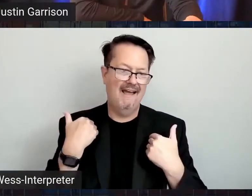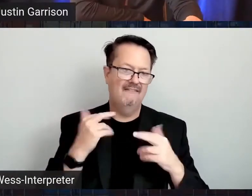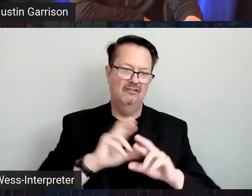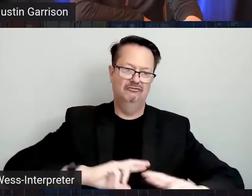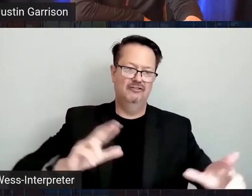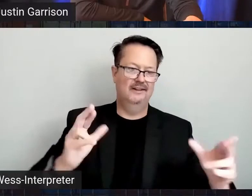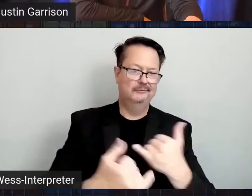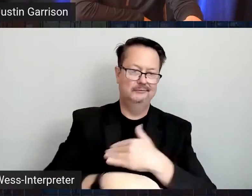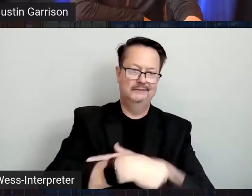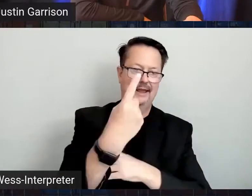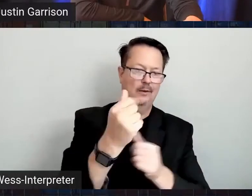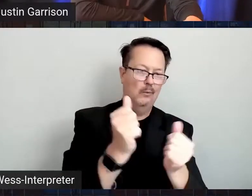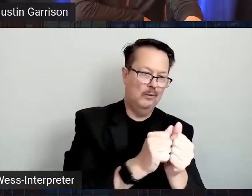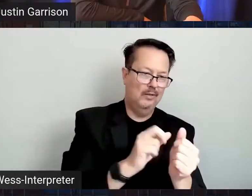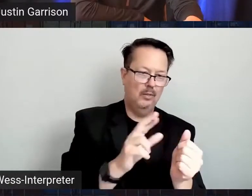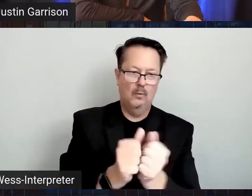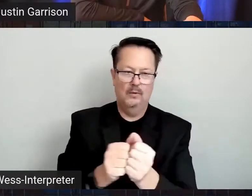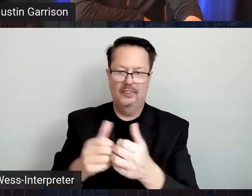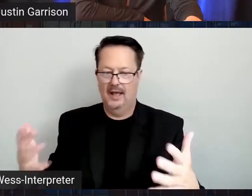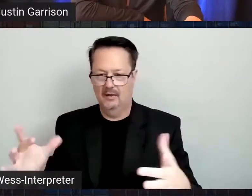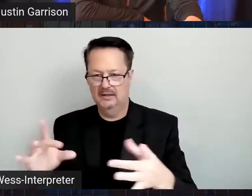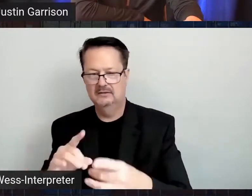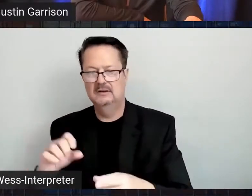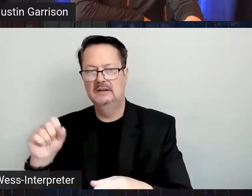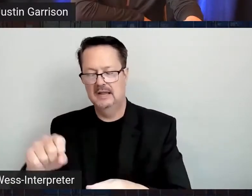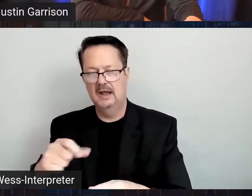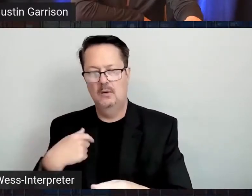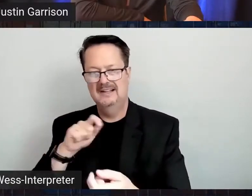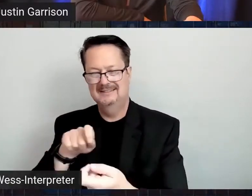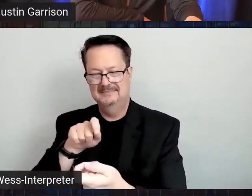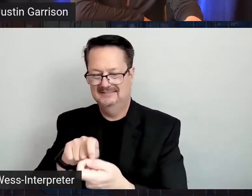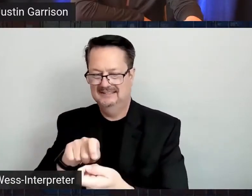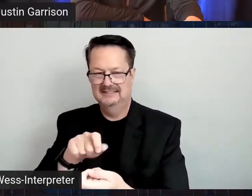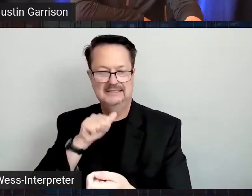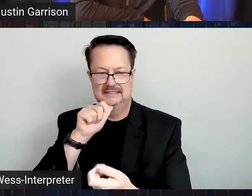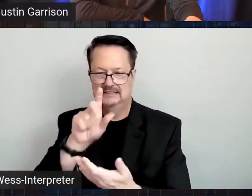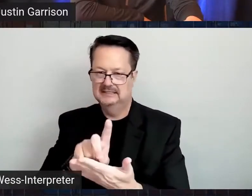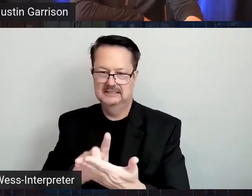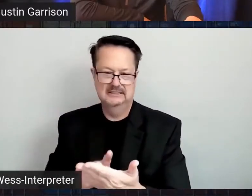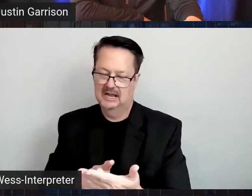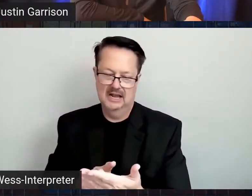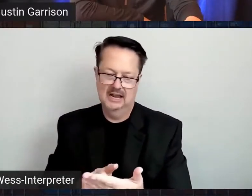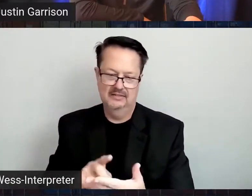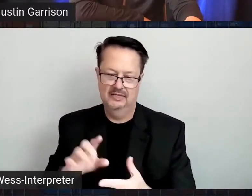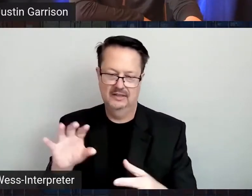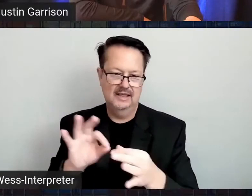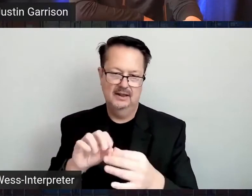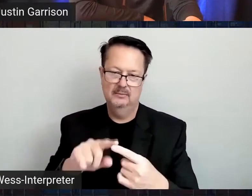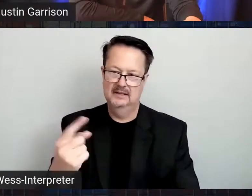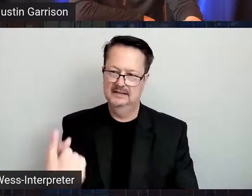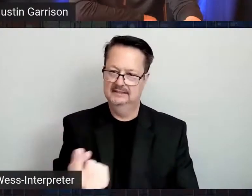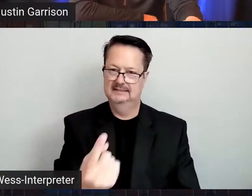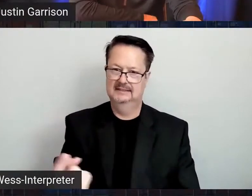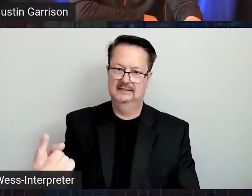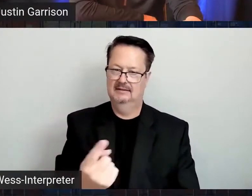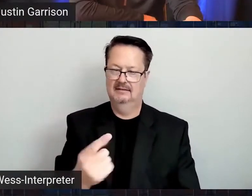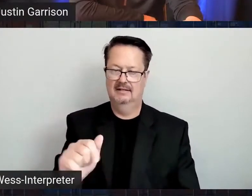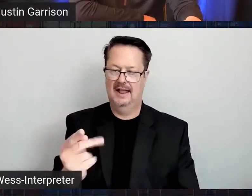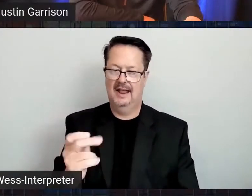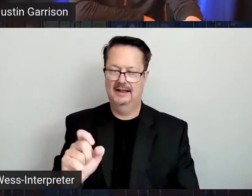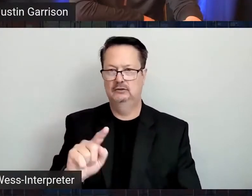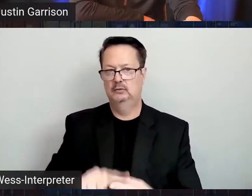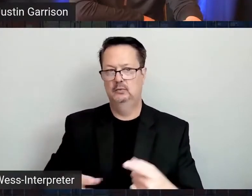connector. Correct. Yeah, we intentionally didn't design the connector to be a single agent that do everything. Would be too powerful. So yeah,